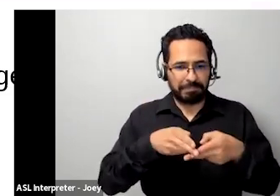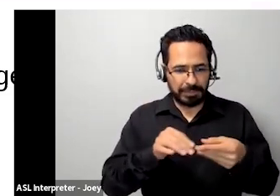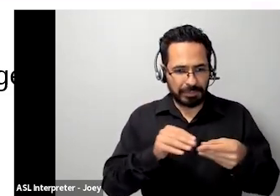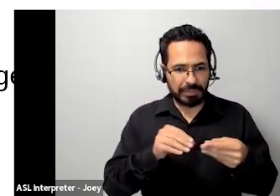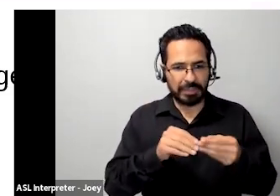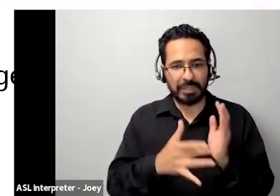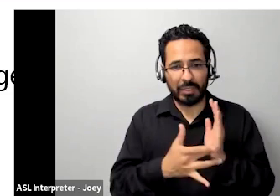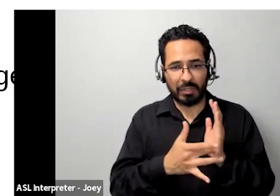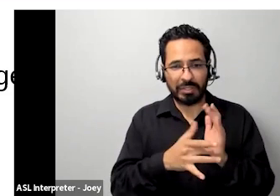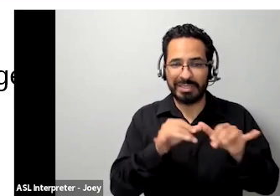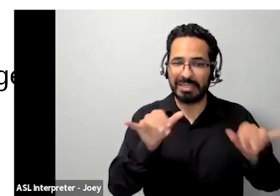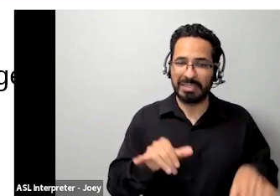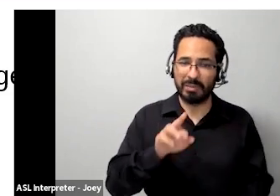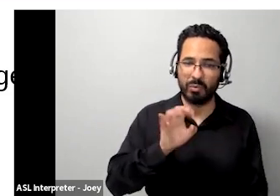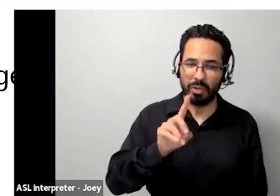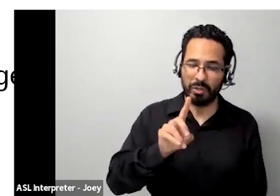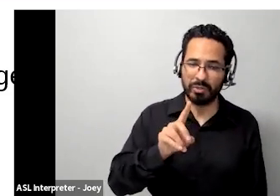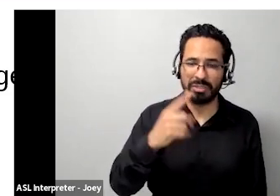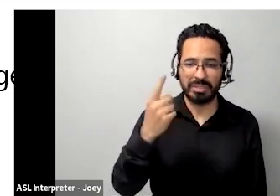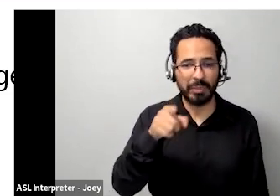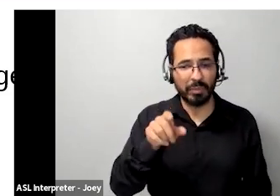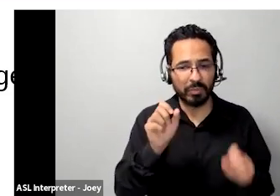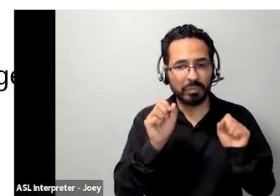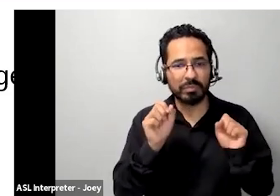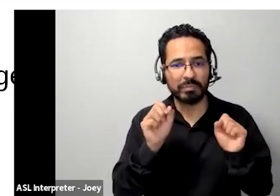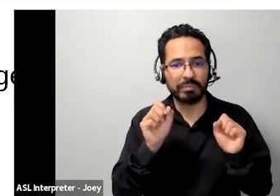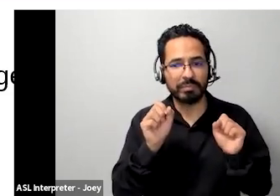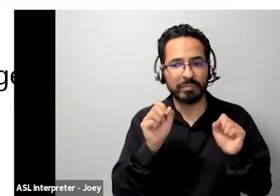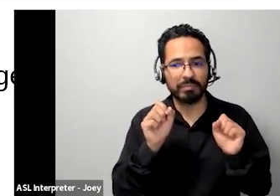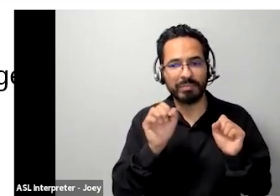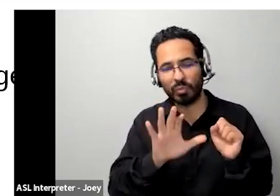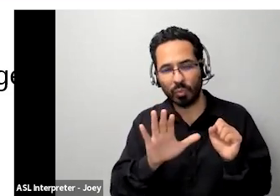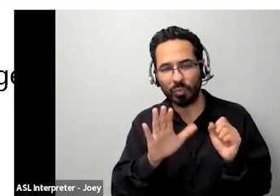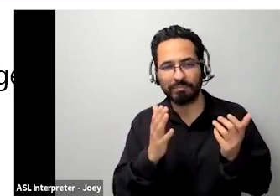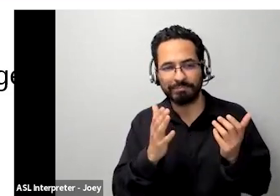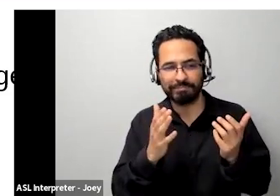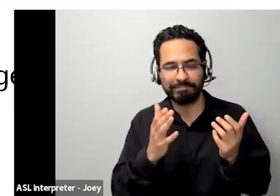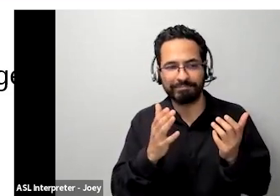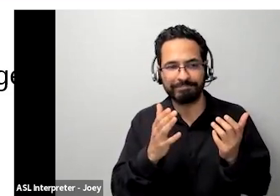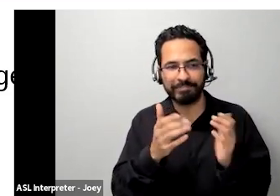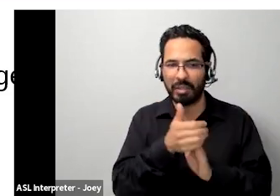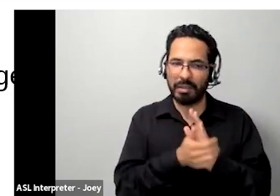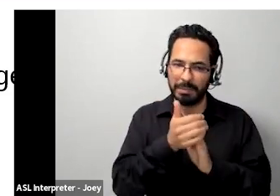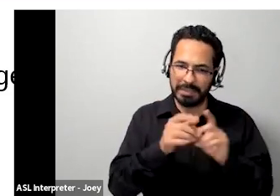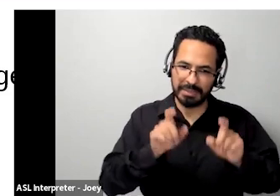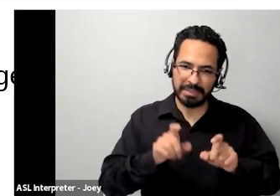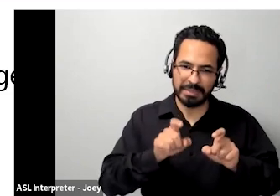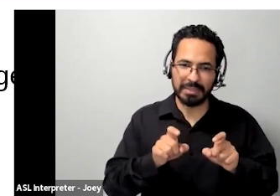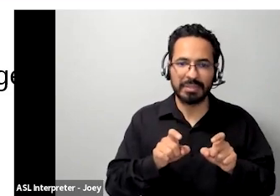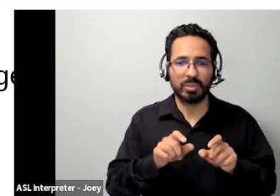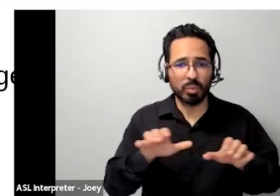the system of record, something that you're able to do some automated testing, do some